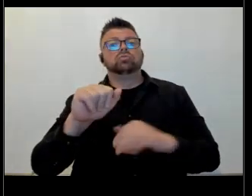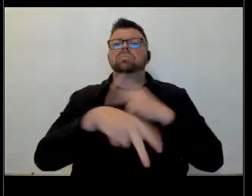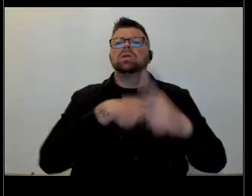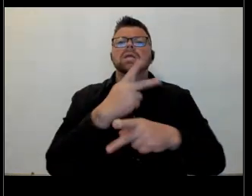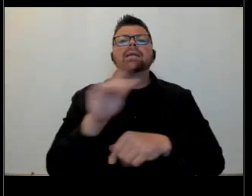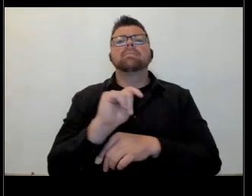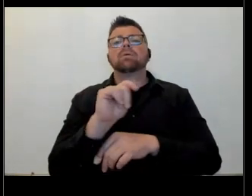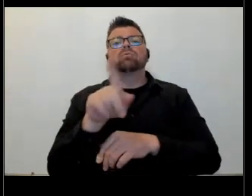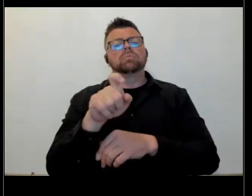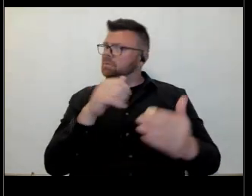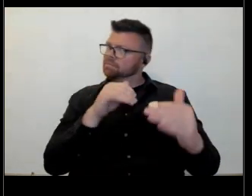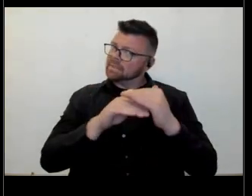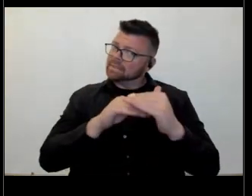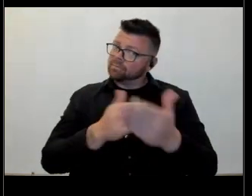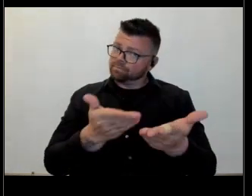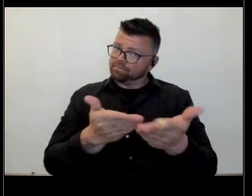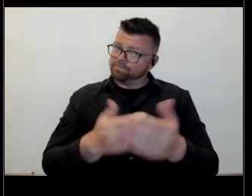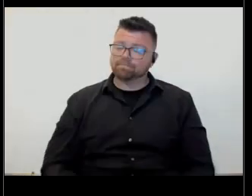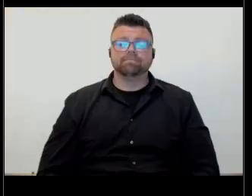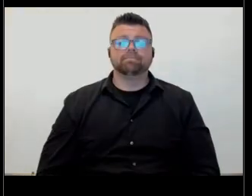accessible.